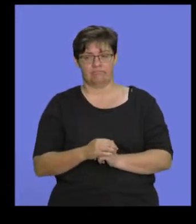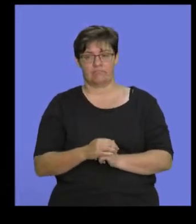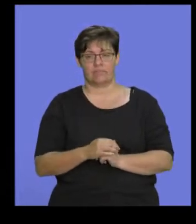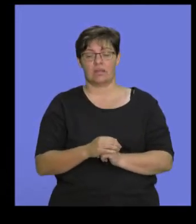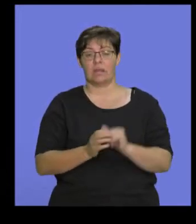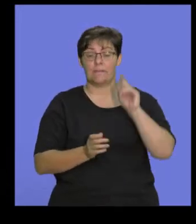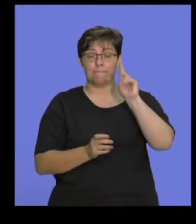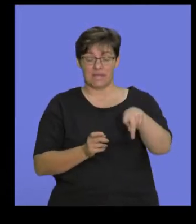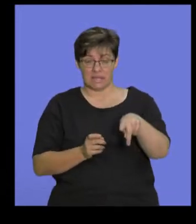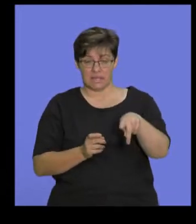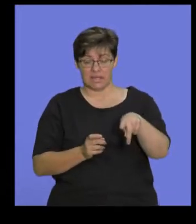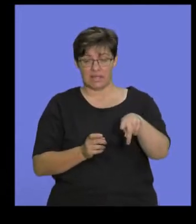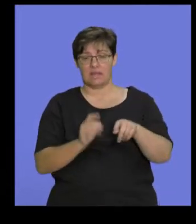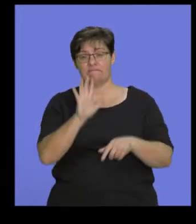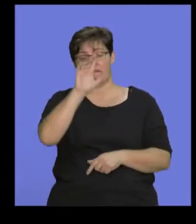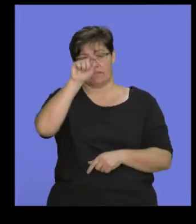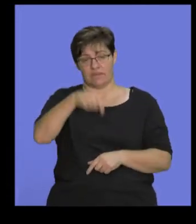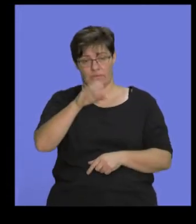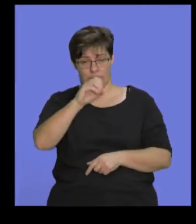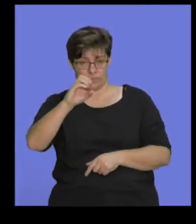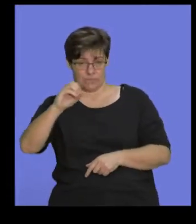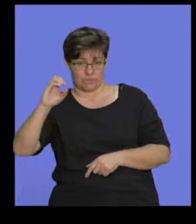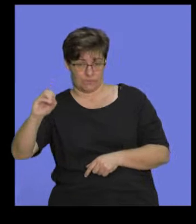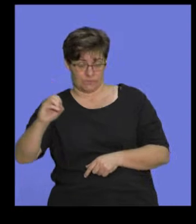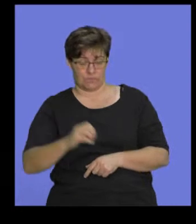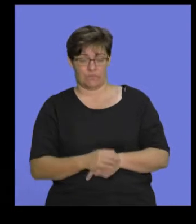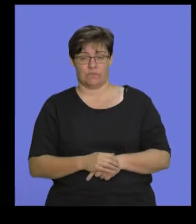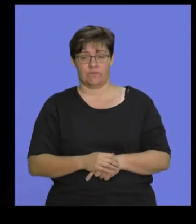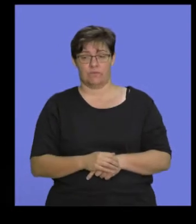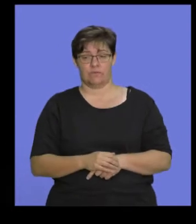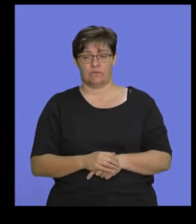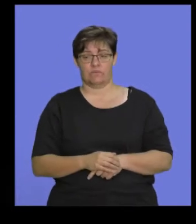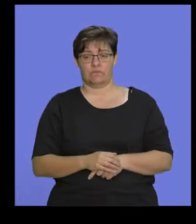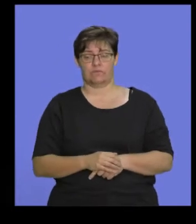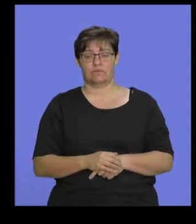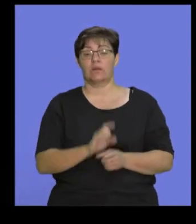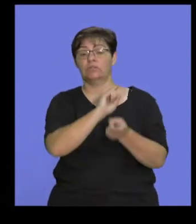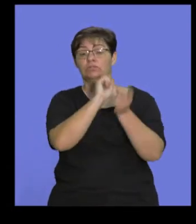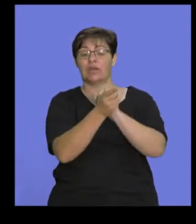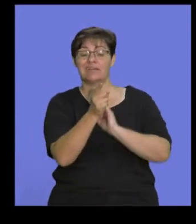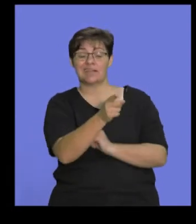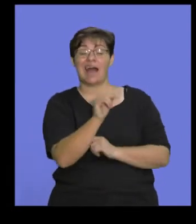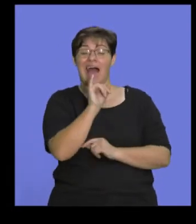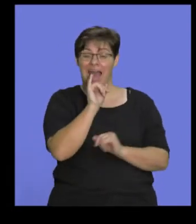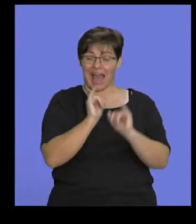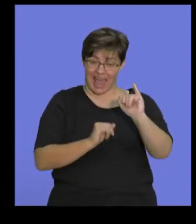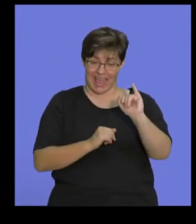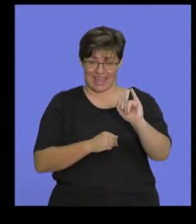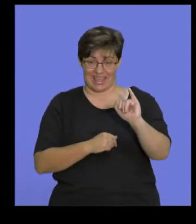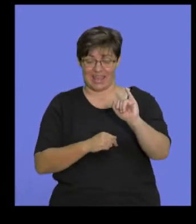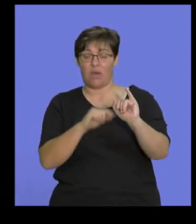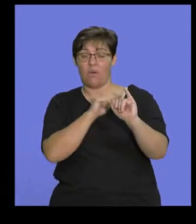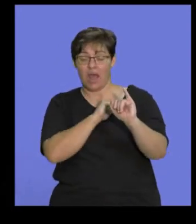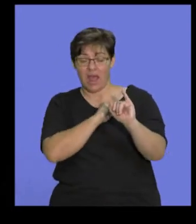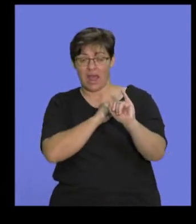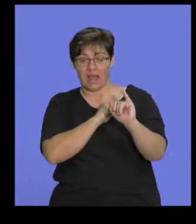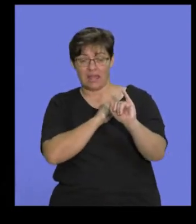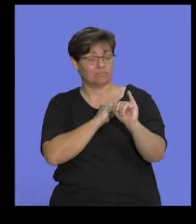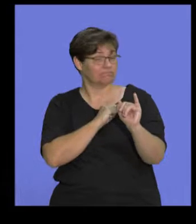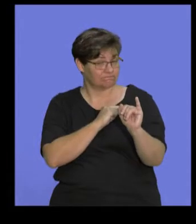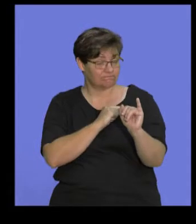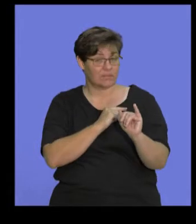mark, but our P now is still the 5,000. The only thing now that changes will be the I, which